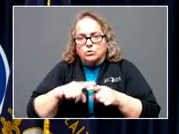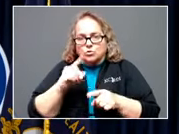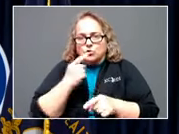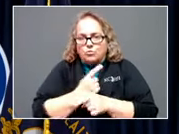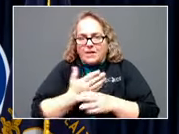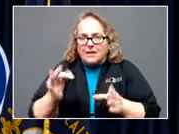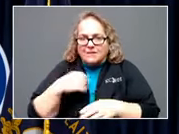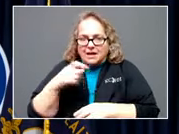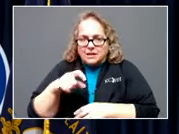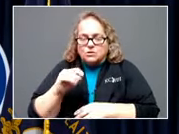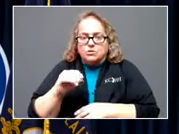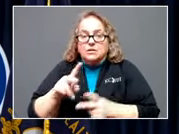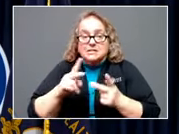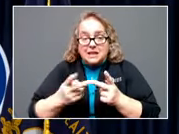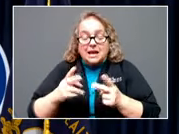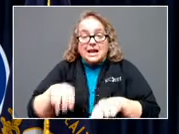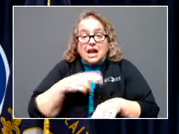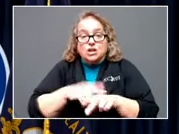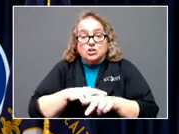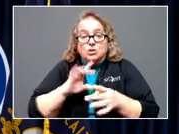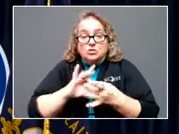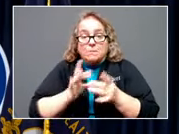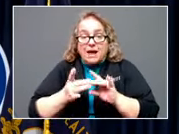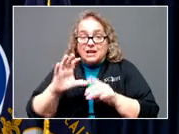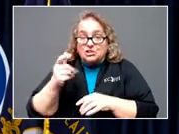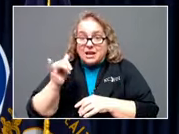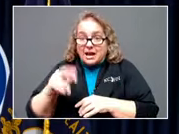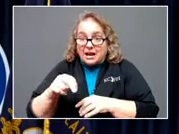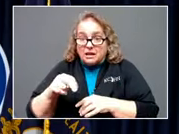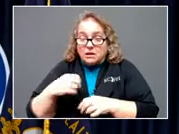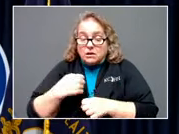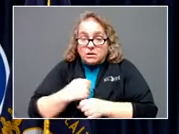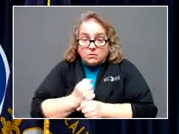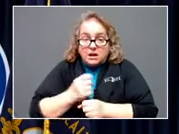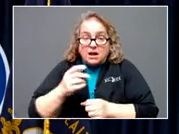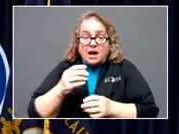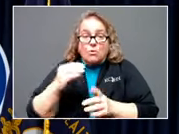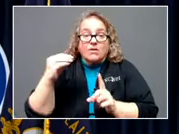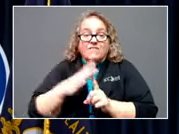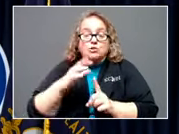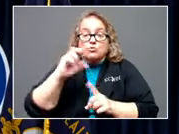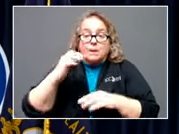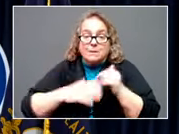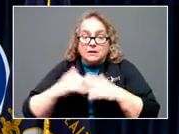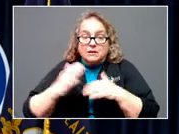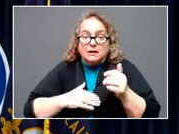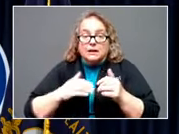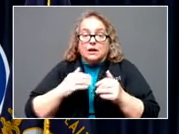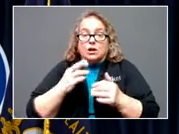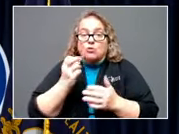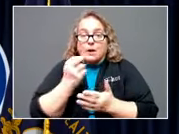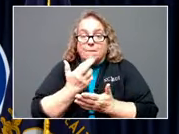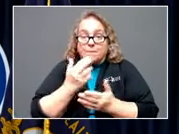chain issues and increased price of construction materials affecting the rebuilding and repair efforts in Western Kentucky? I think that's